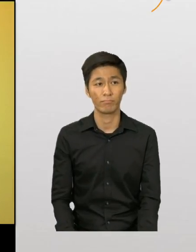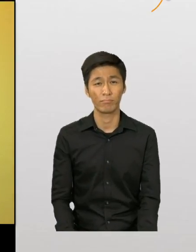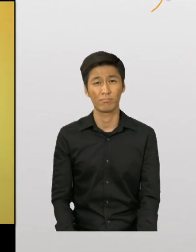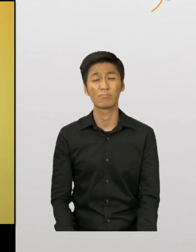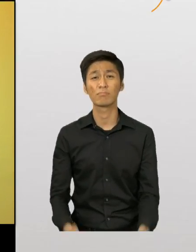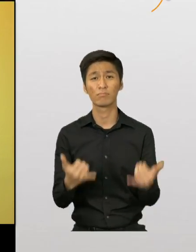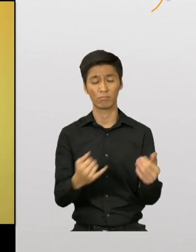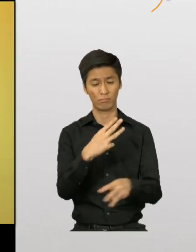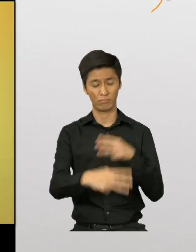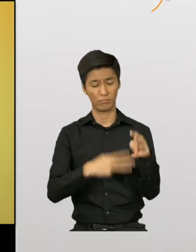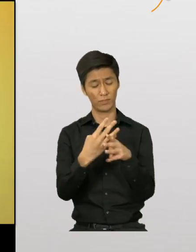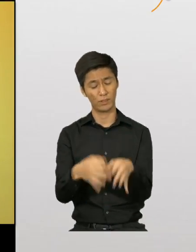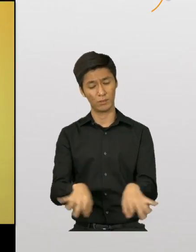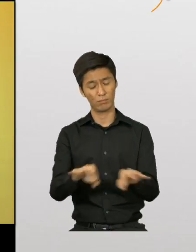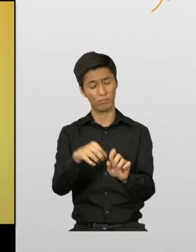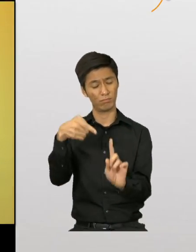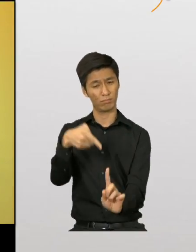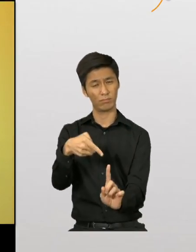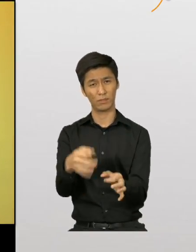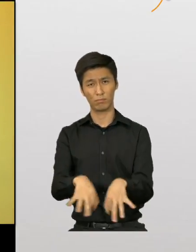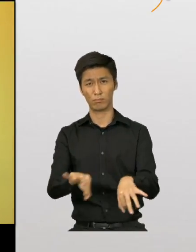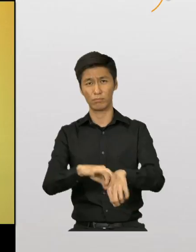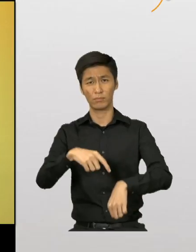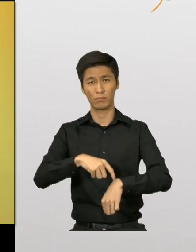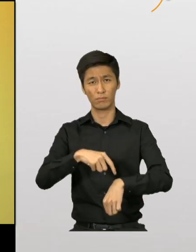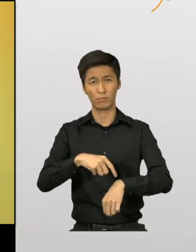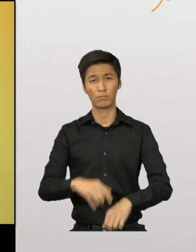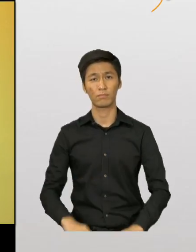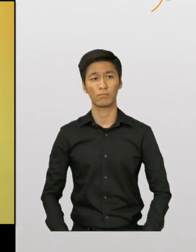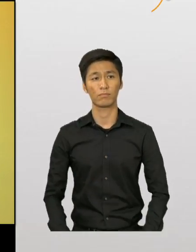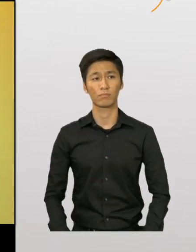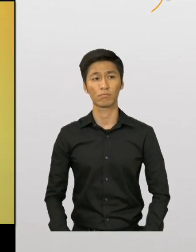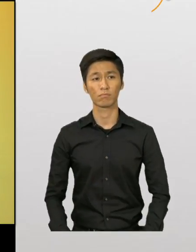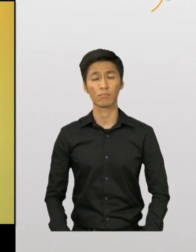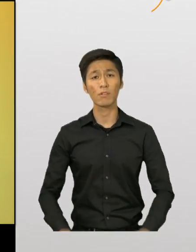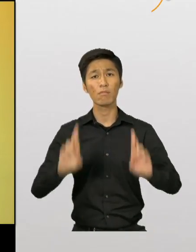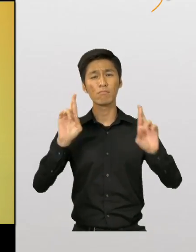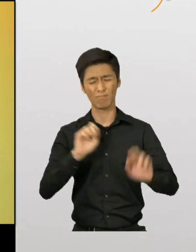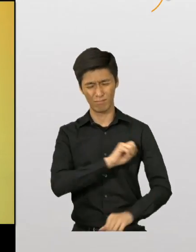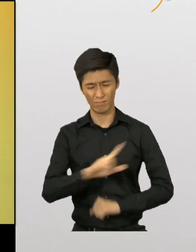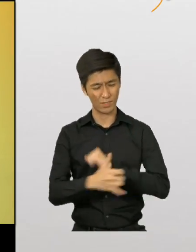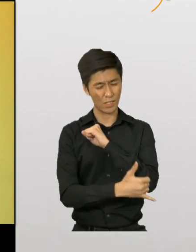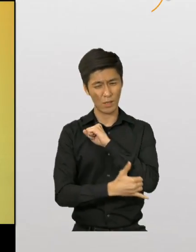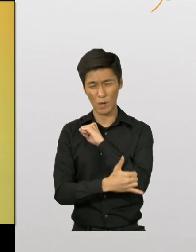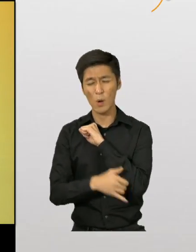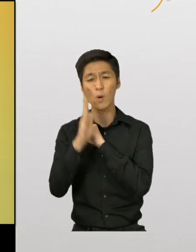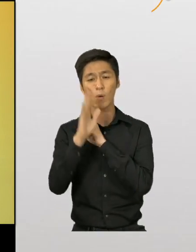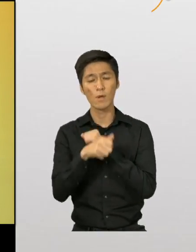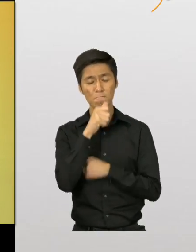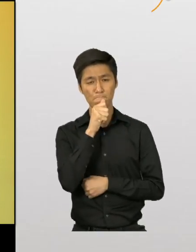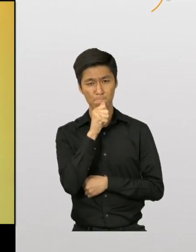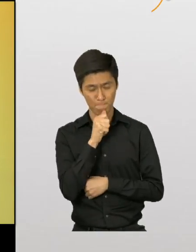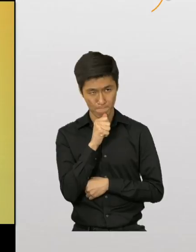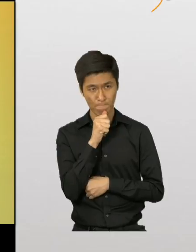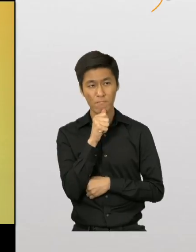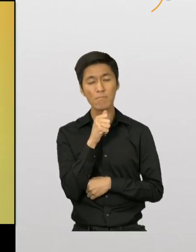We are therefore at a turning point. We hope all countries will act with restraint and wisdom,